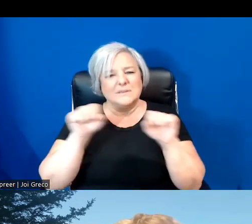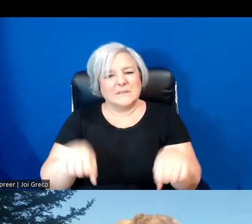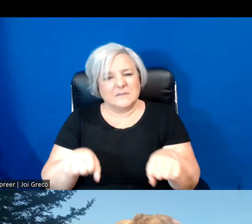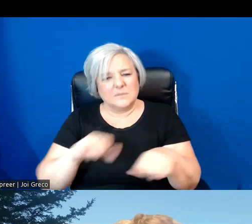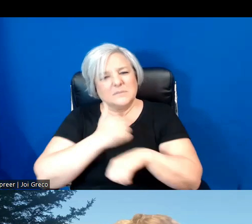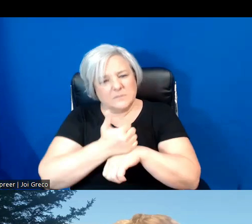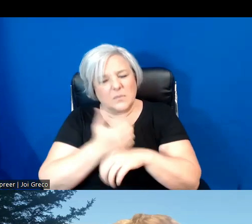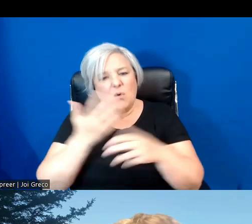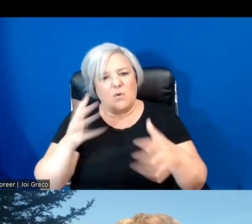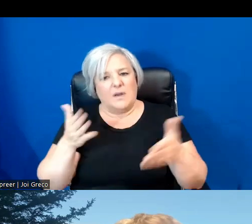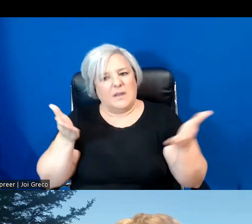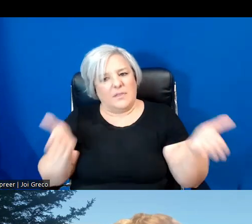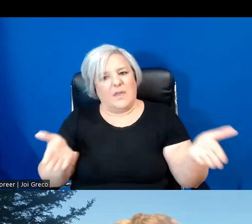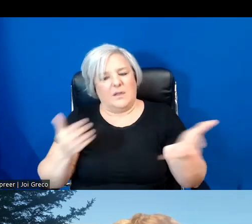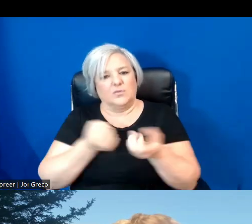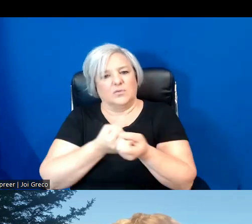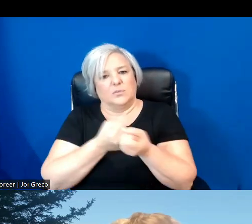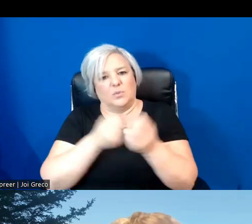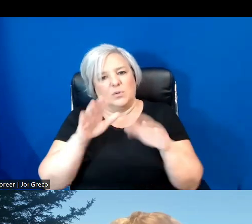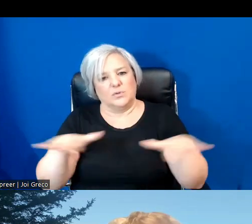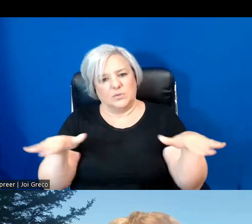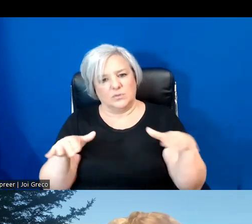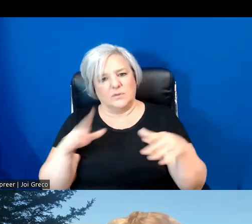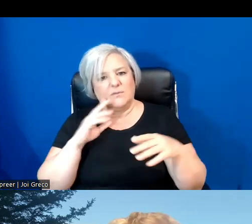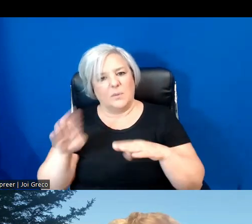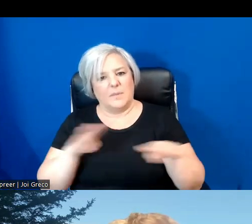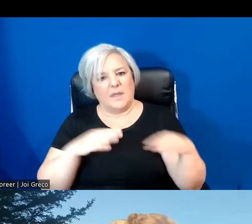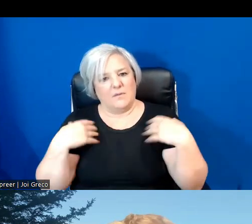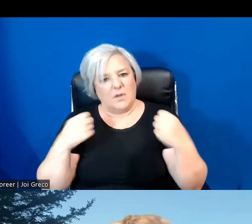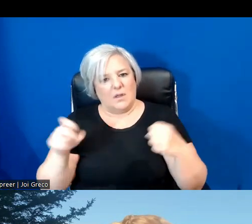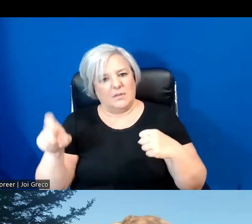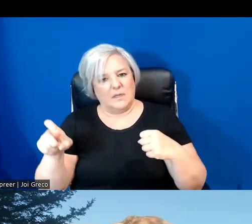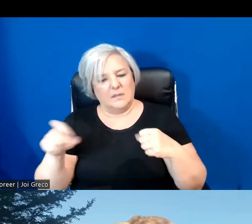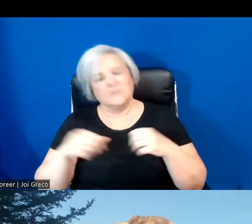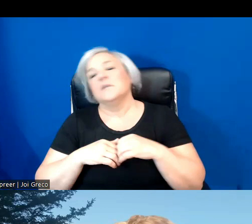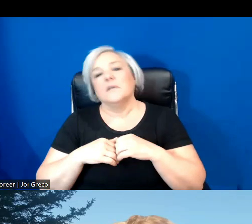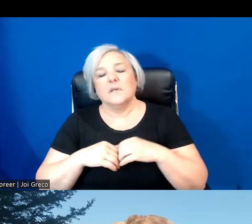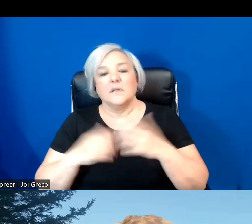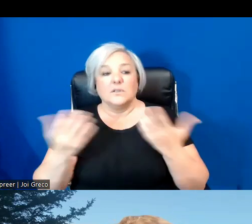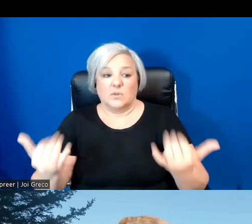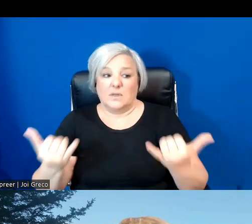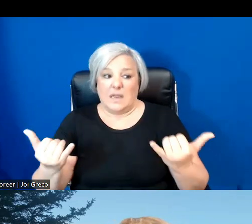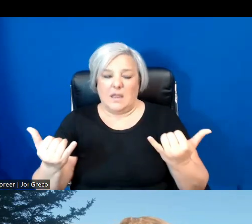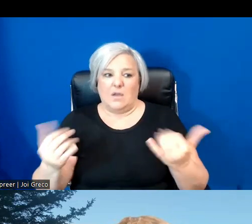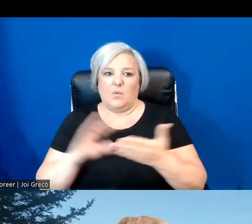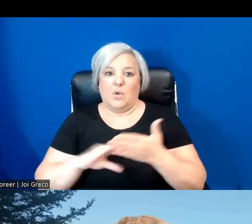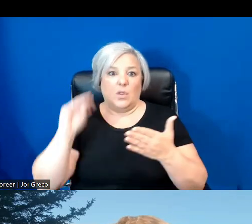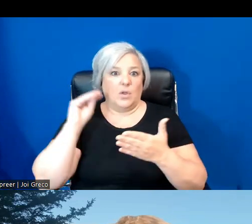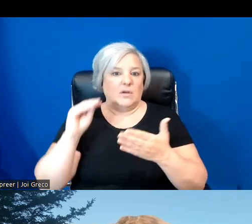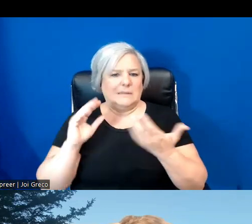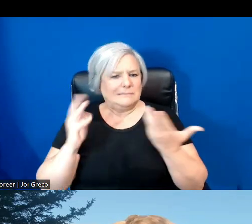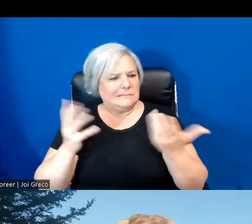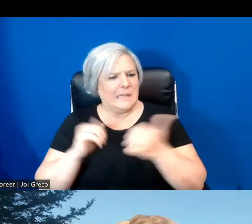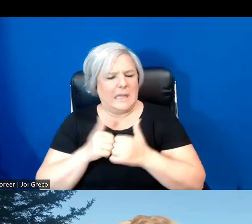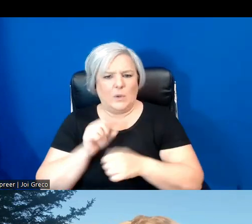place to support children around their behavioral health needs. And so coming back from this, we're still working on how to use